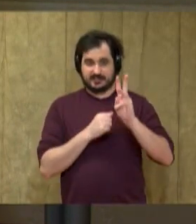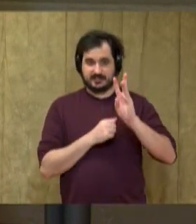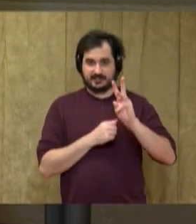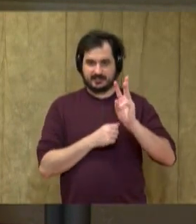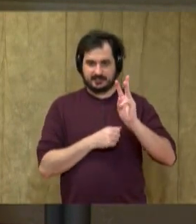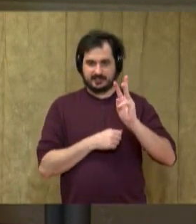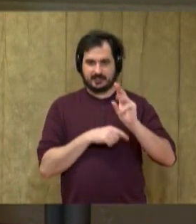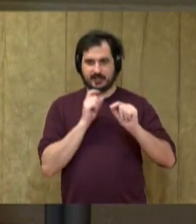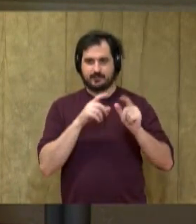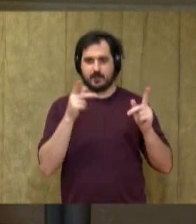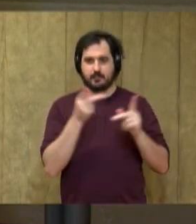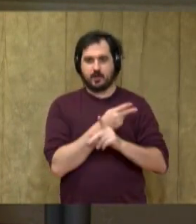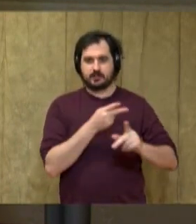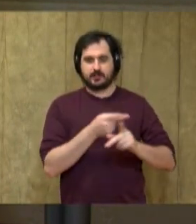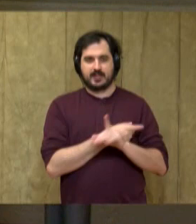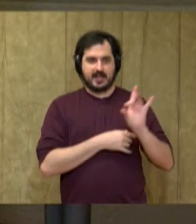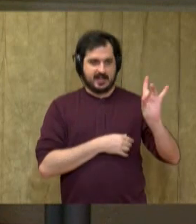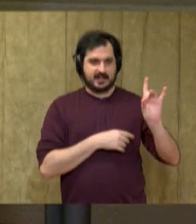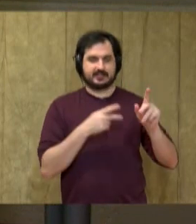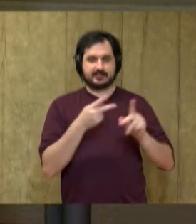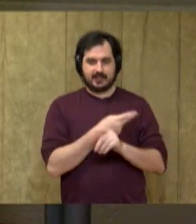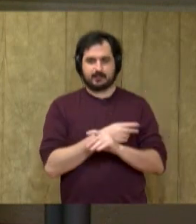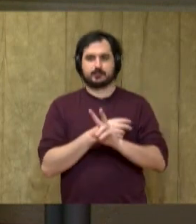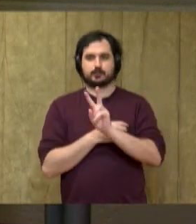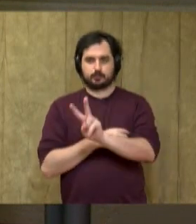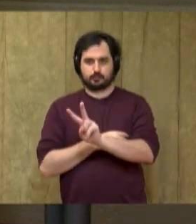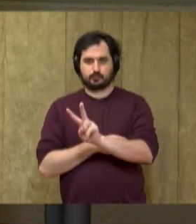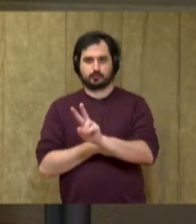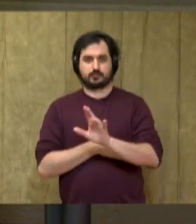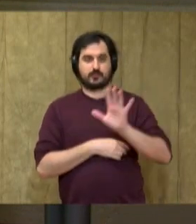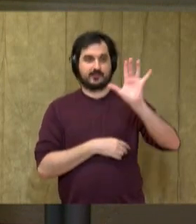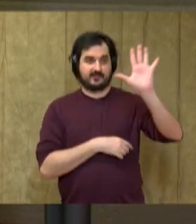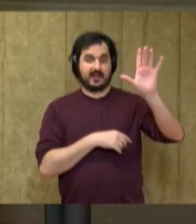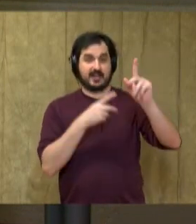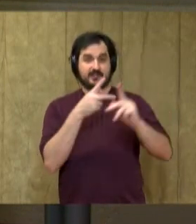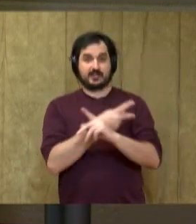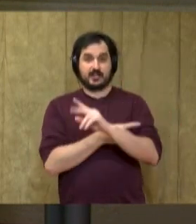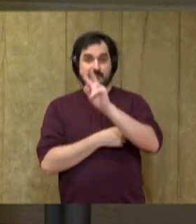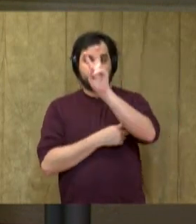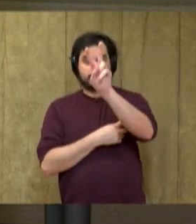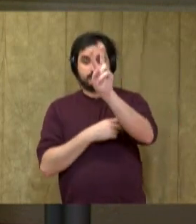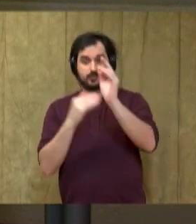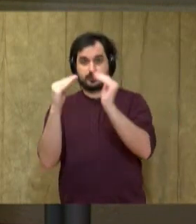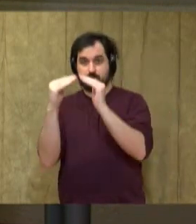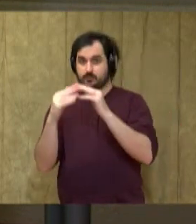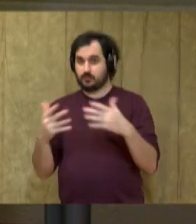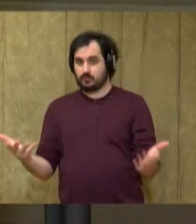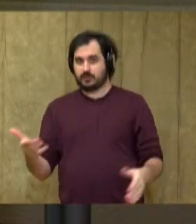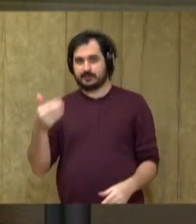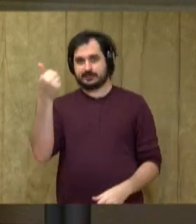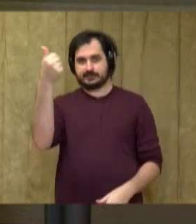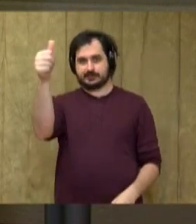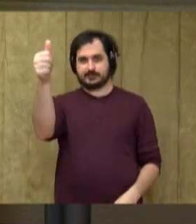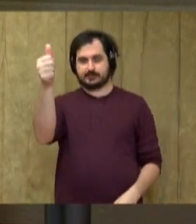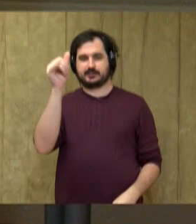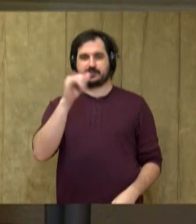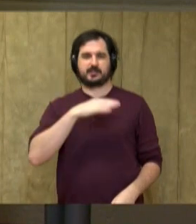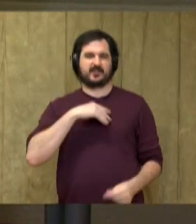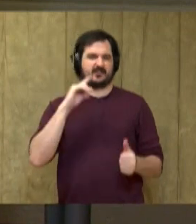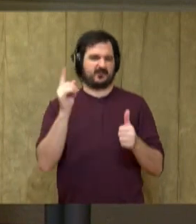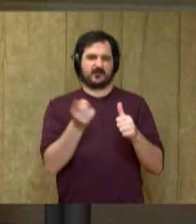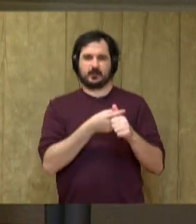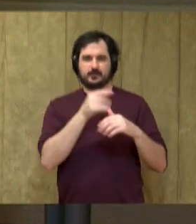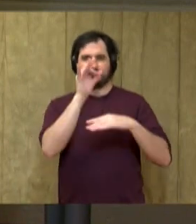So that means that I have to do the same to the top. So 5 times 2 is 10. So that's my first